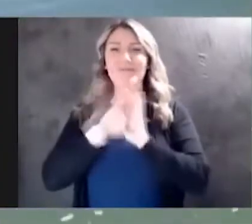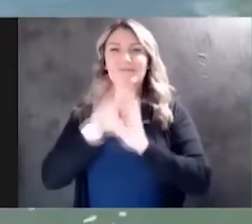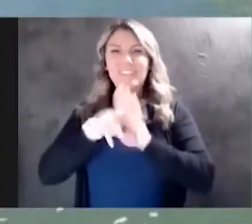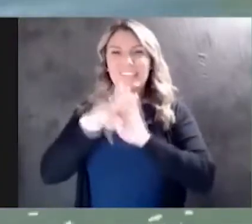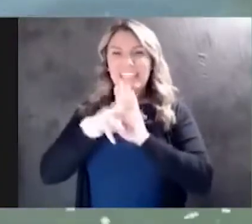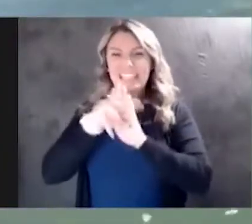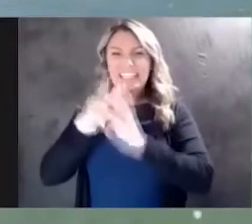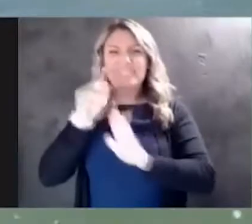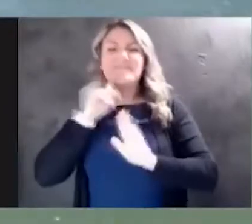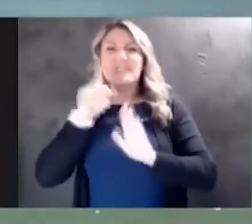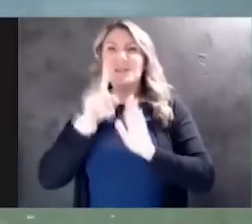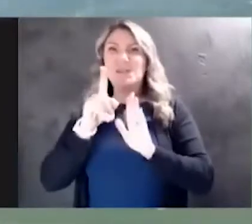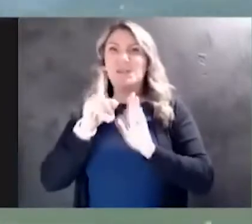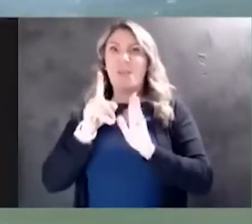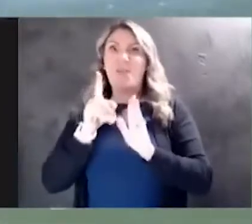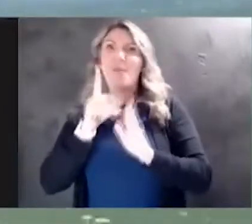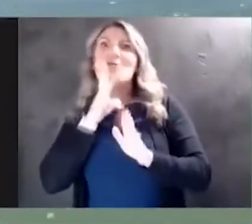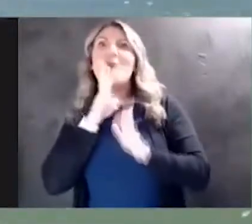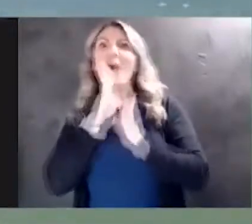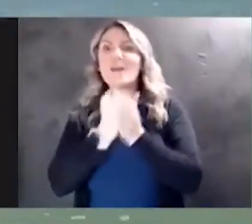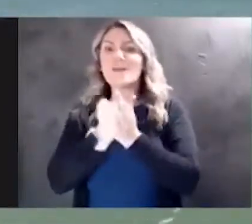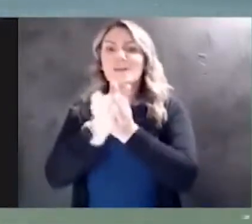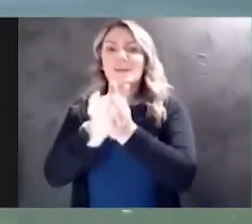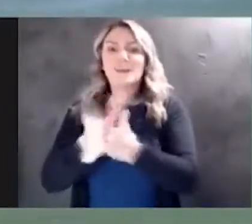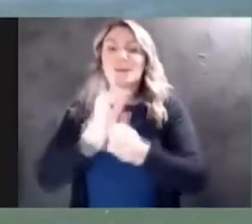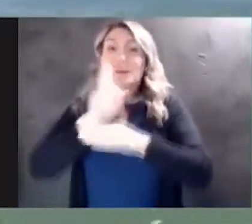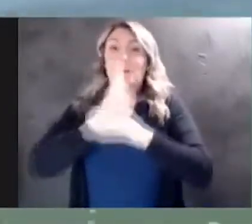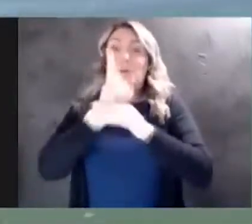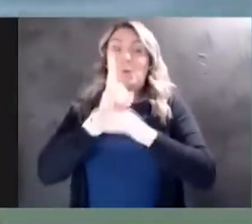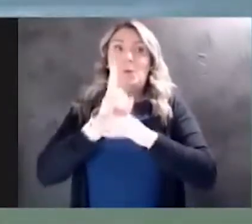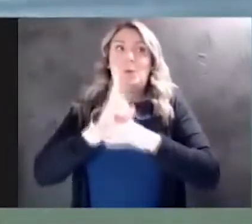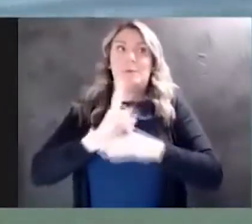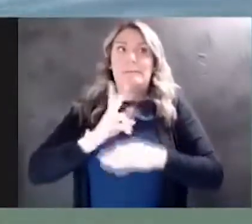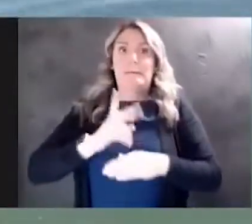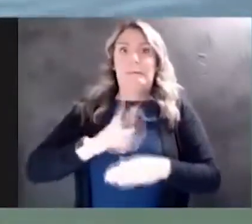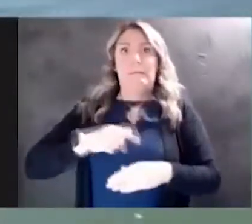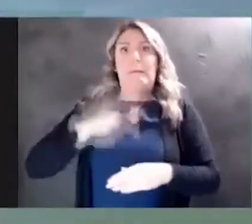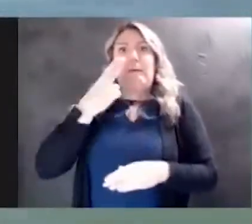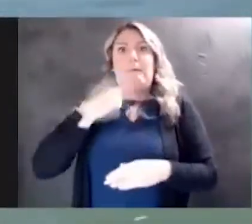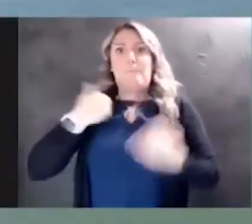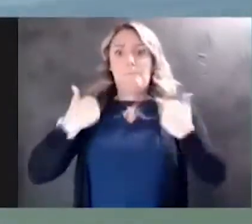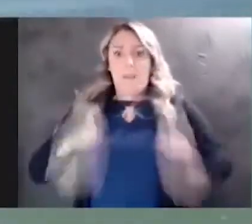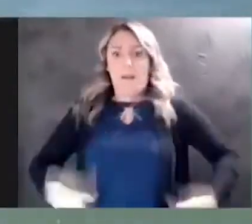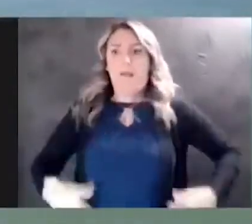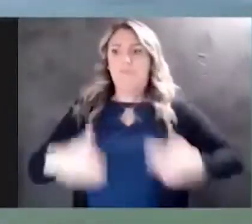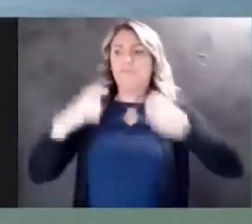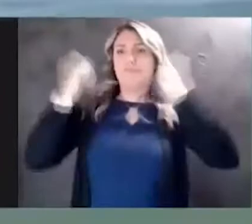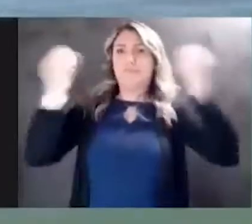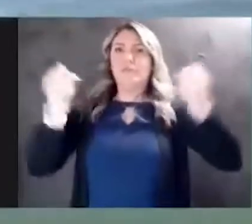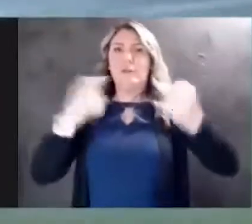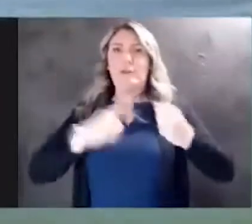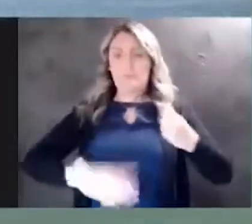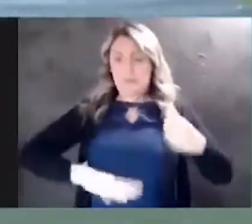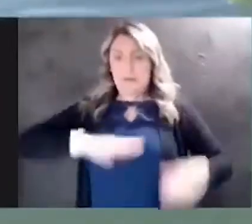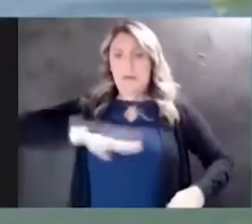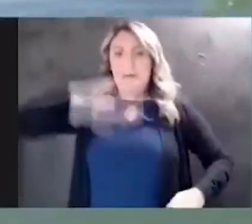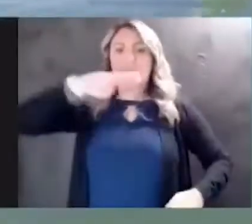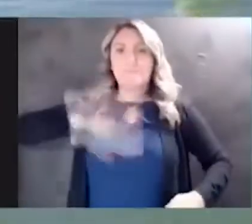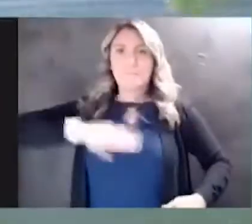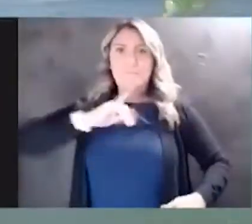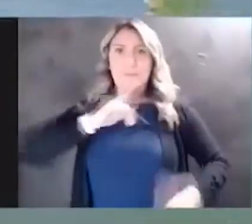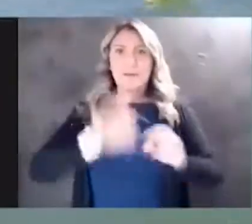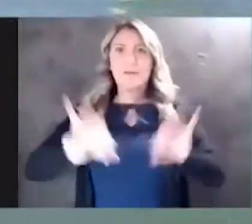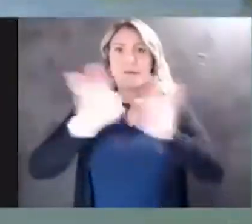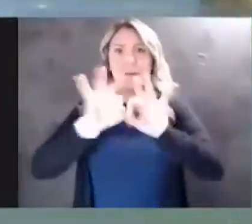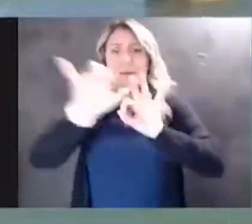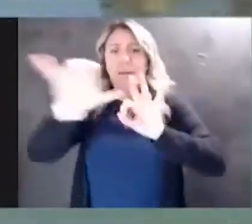water, they're using that upper body strength. You've always told me that's really crucial for them, is getting that range of motion